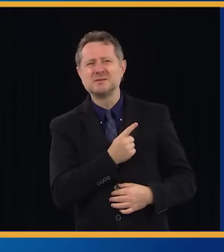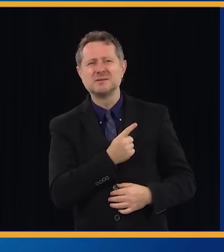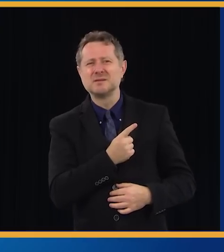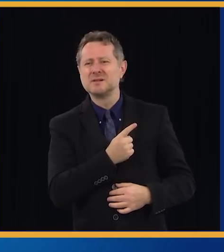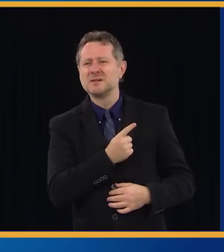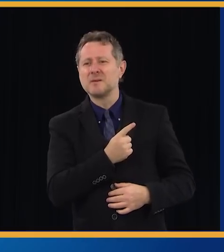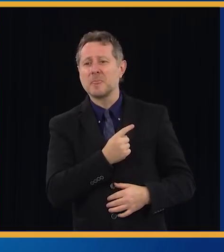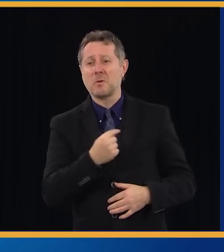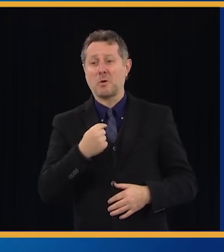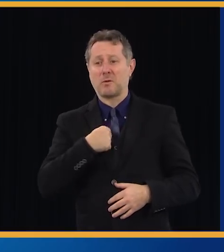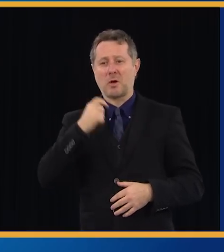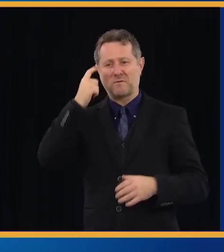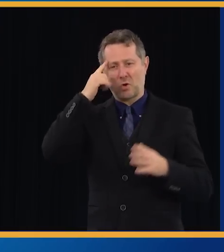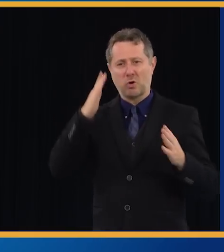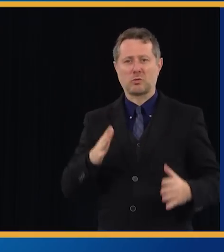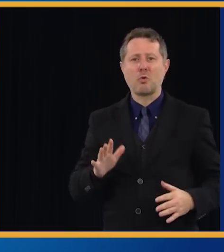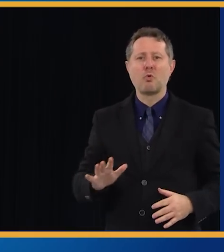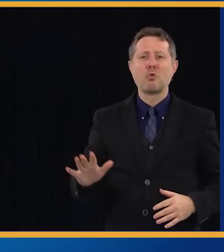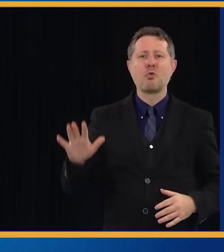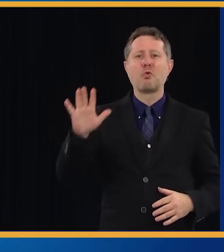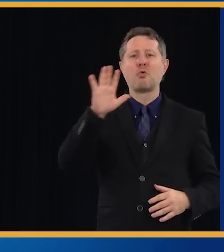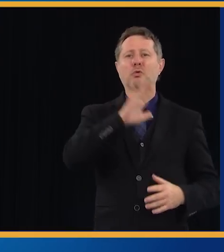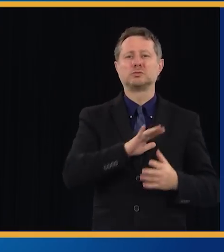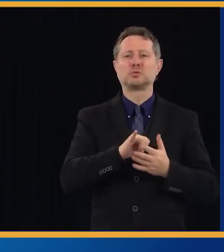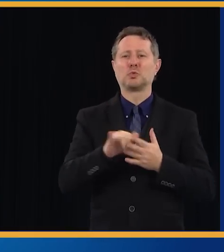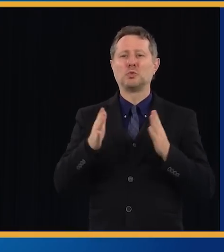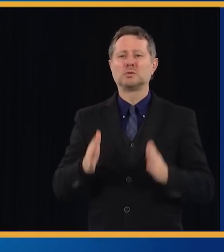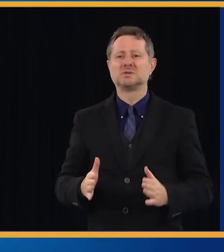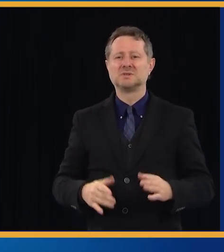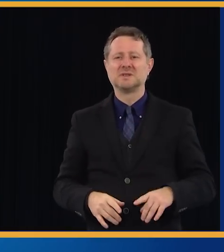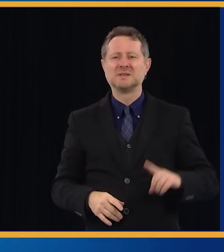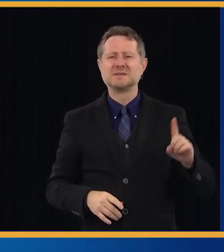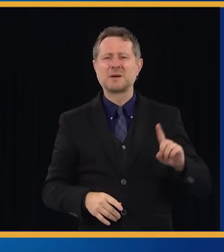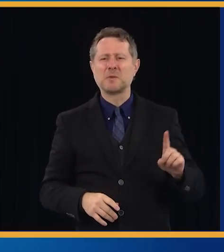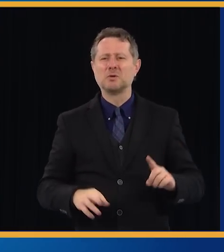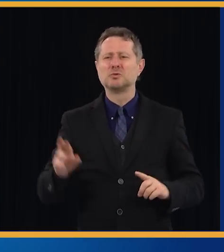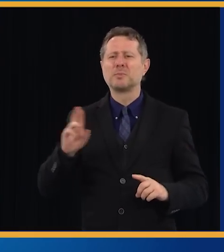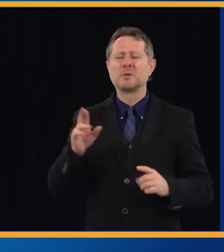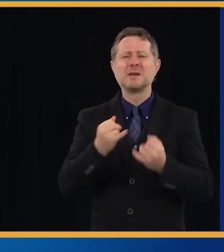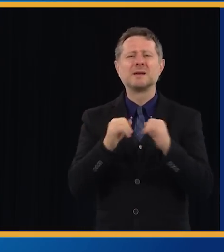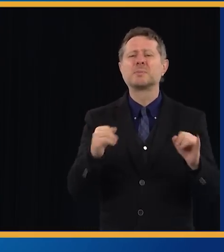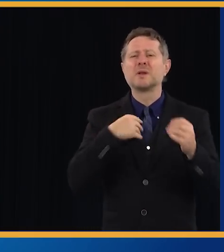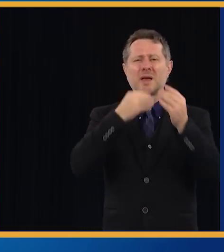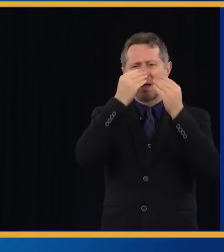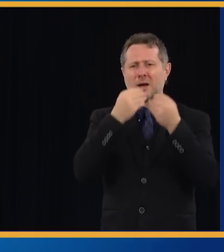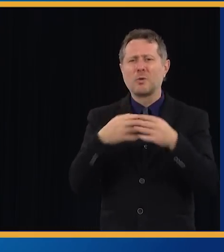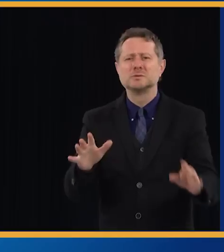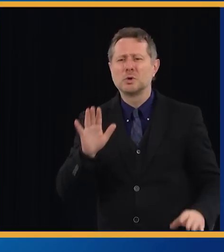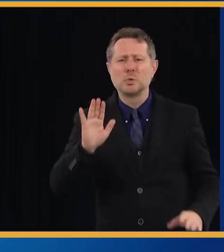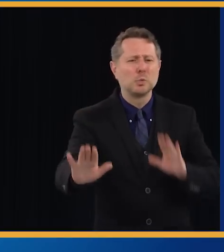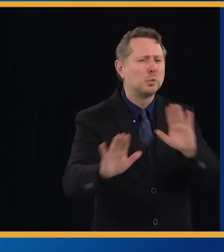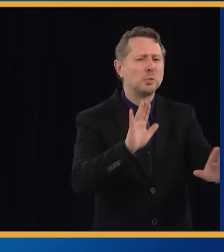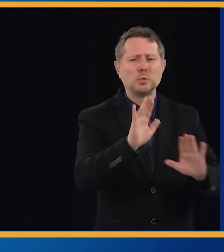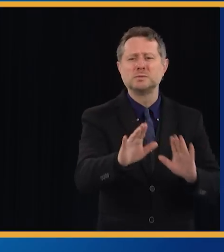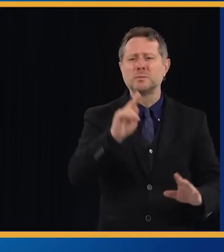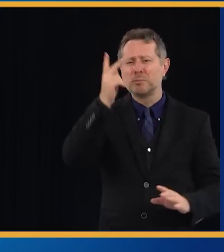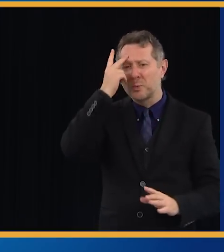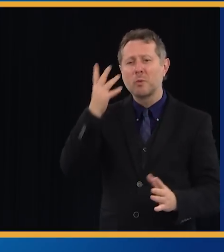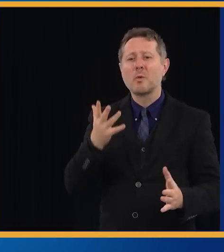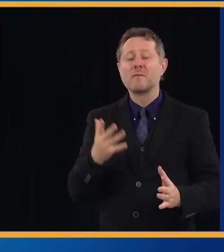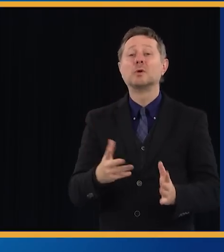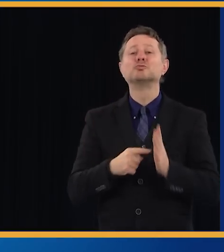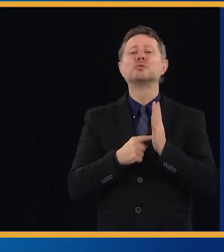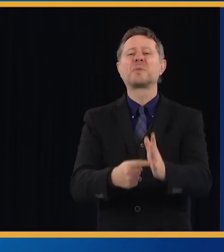Democrat, Republican, Independent. I don't even care what your political party is. I represent you.